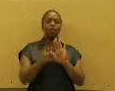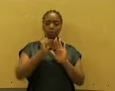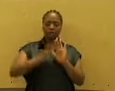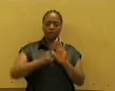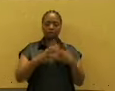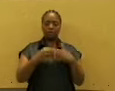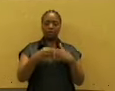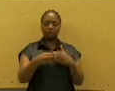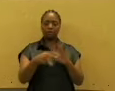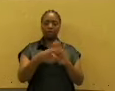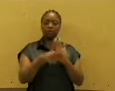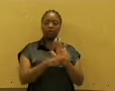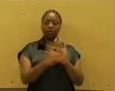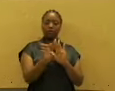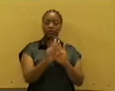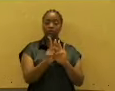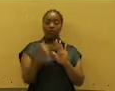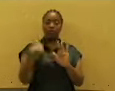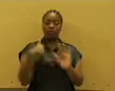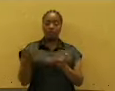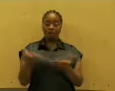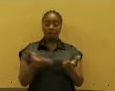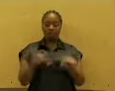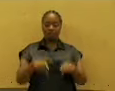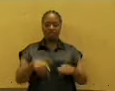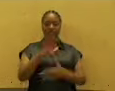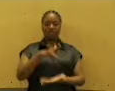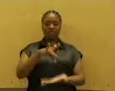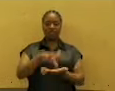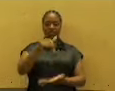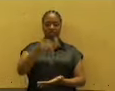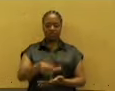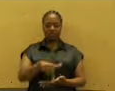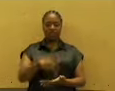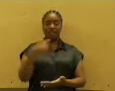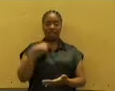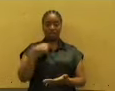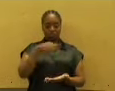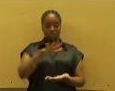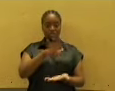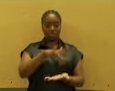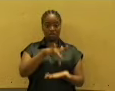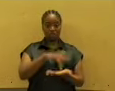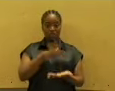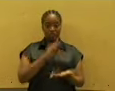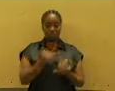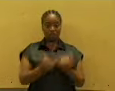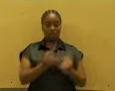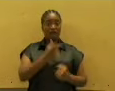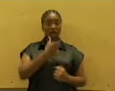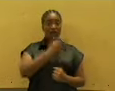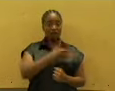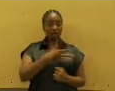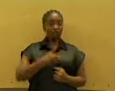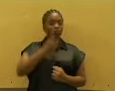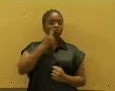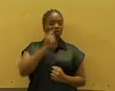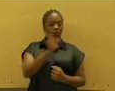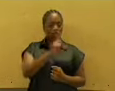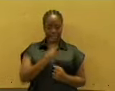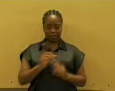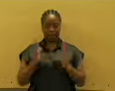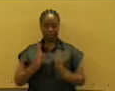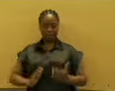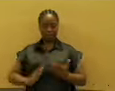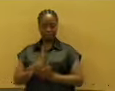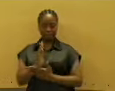and then I'll introduce something which the Center of Sexualities, AIDS, and Gender has worked on alongside the Center for Human Rights, something